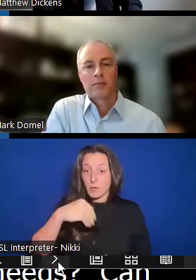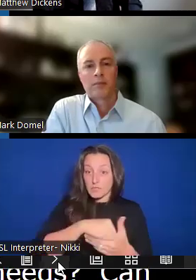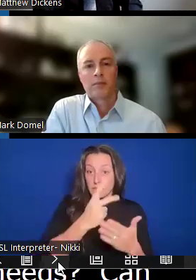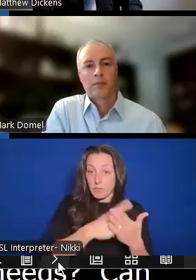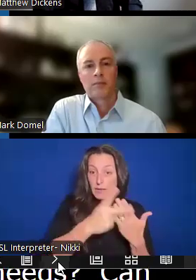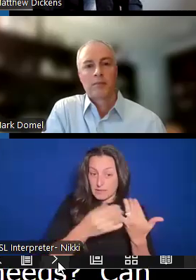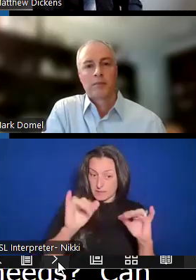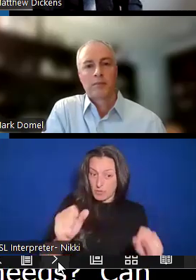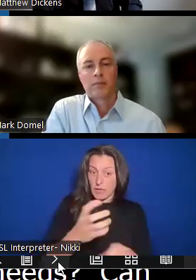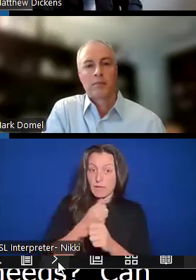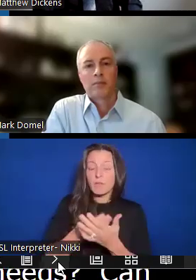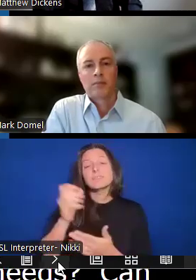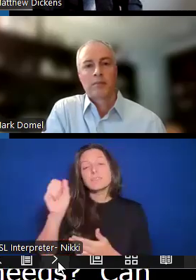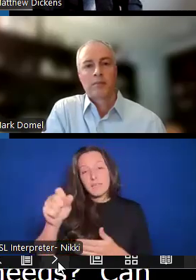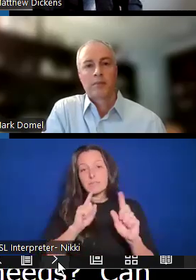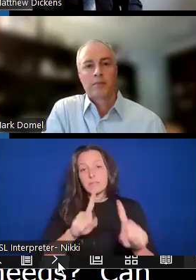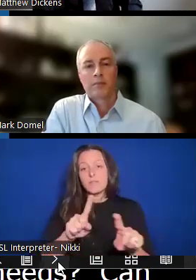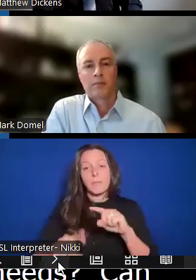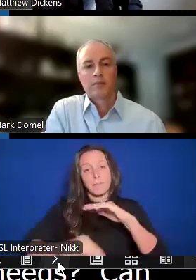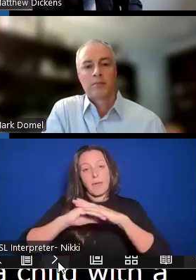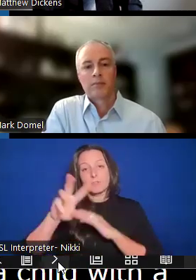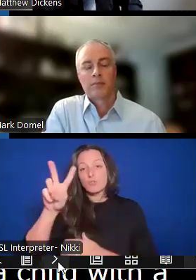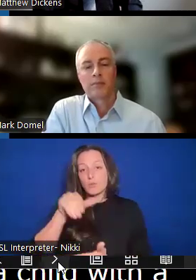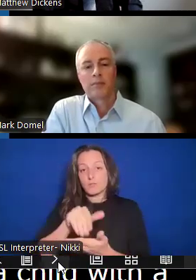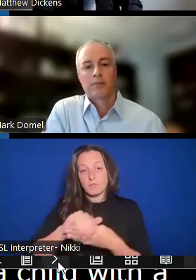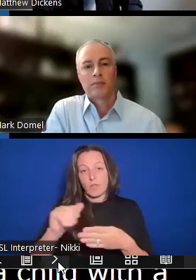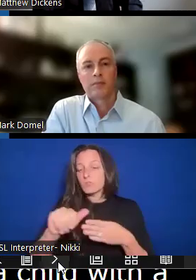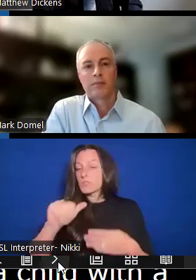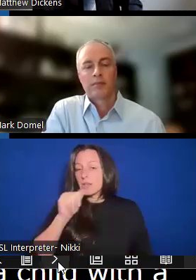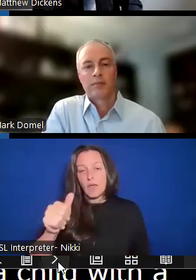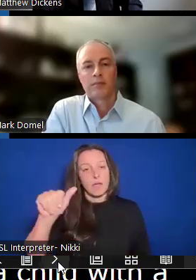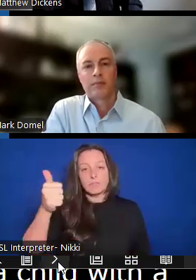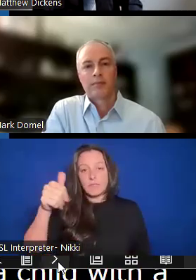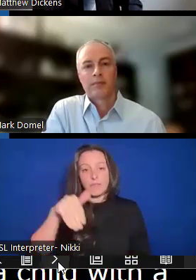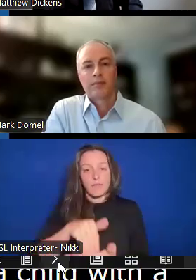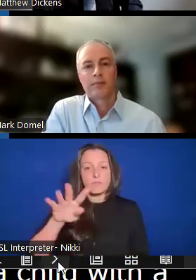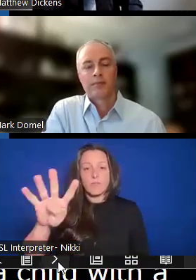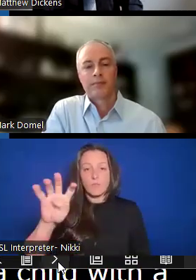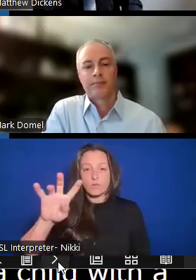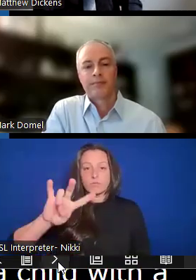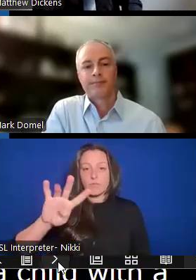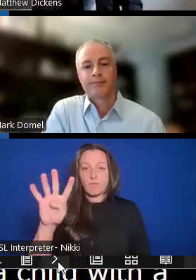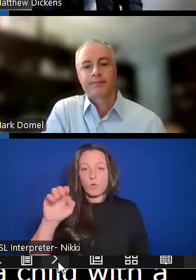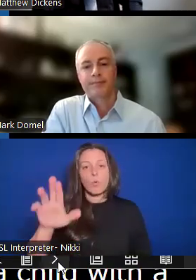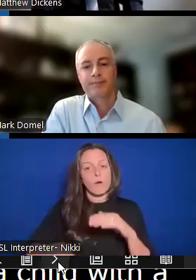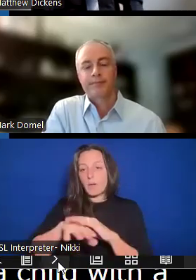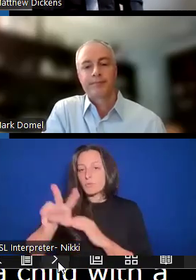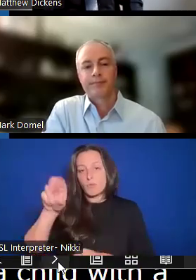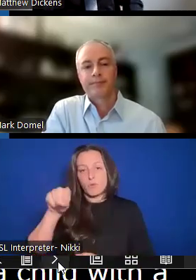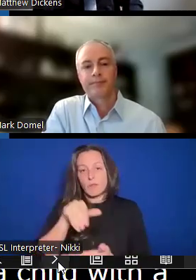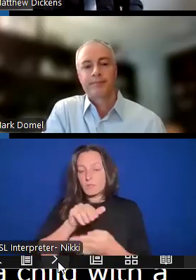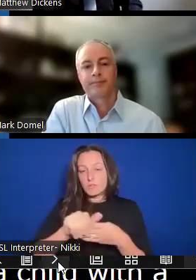And the answer is yes, but it is the $2,000, not the $10,474 or up to $30,000 for a child